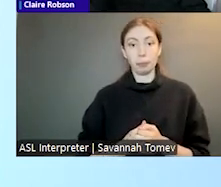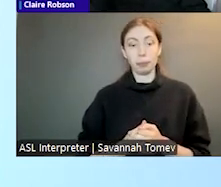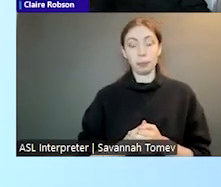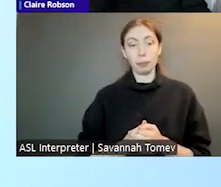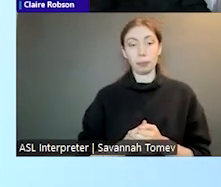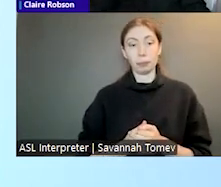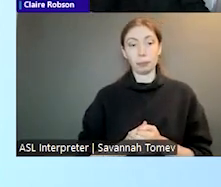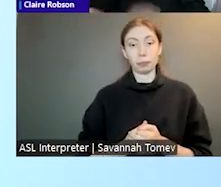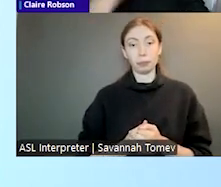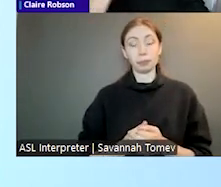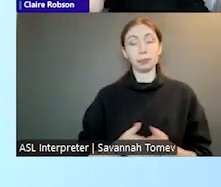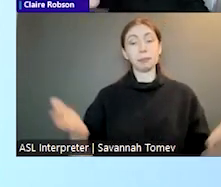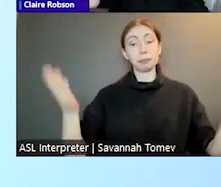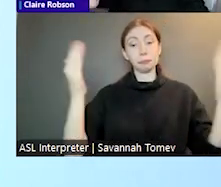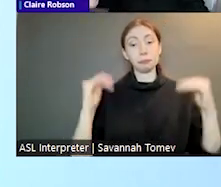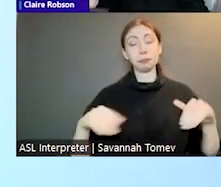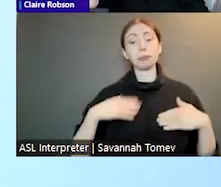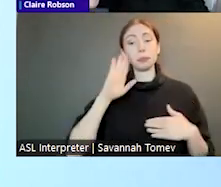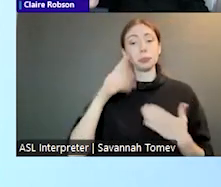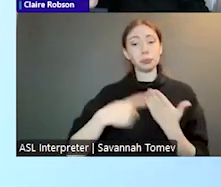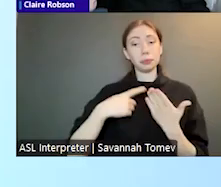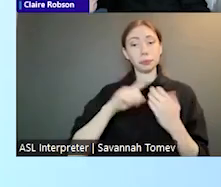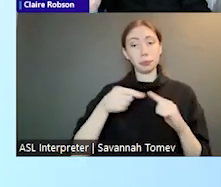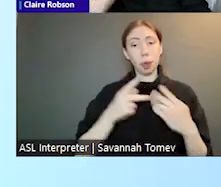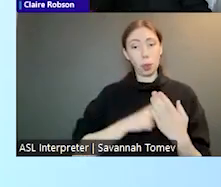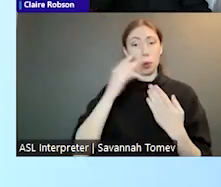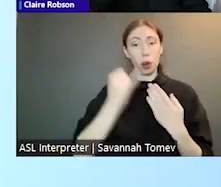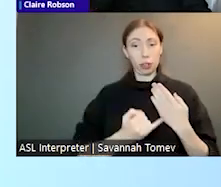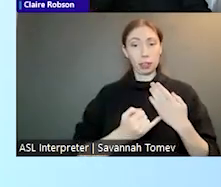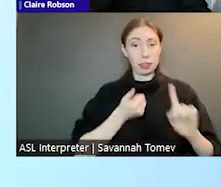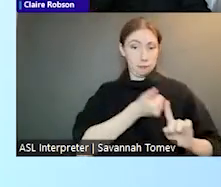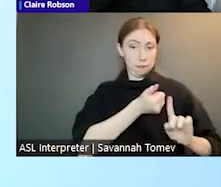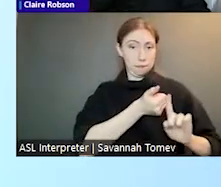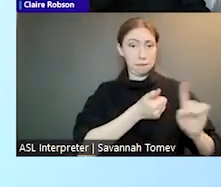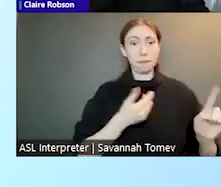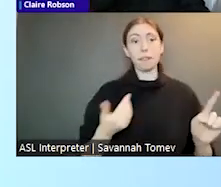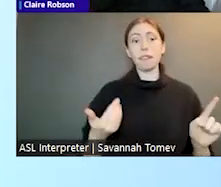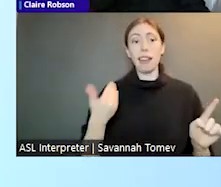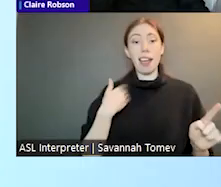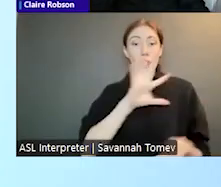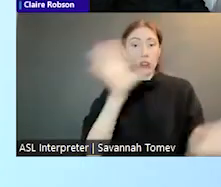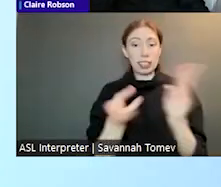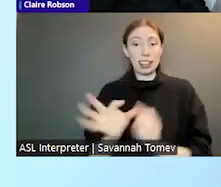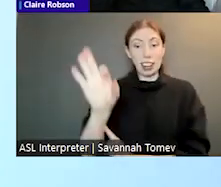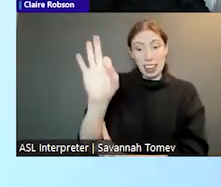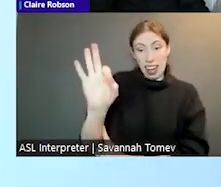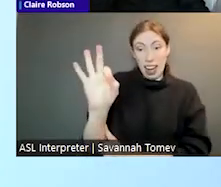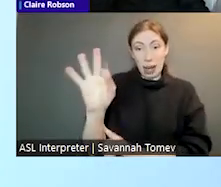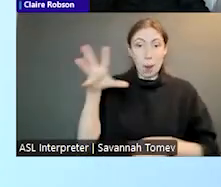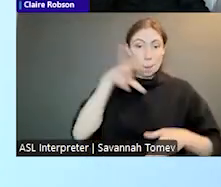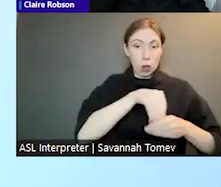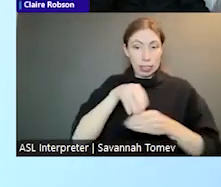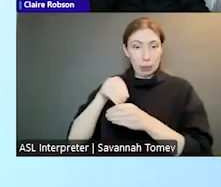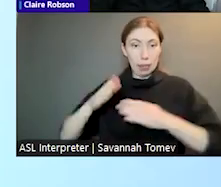So moving on to the project itself, we had 9 participants, and they included 2 trans women, 2 gay